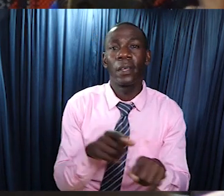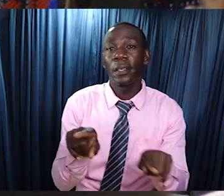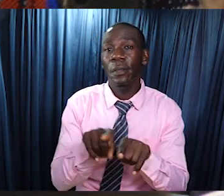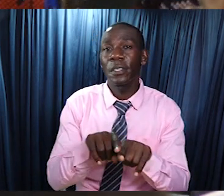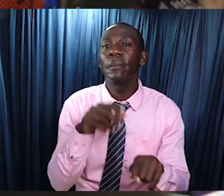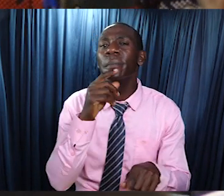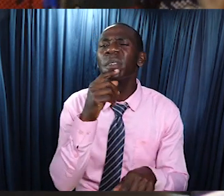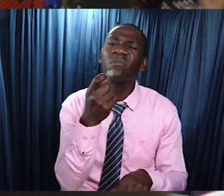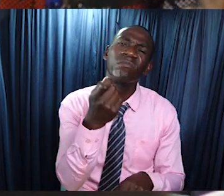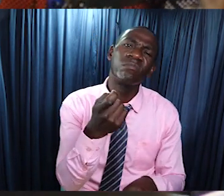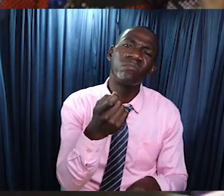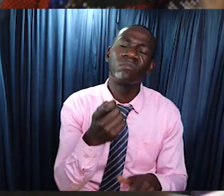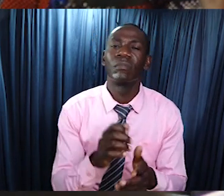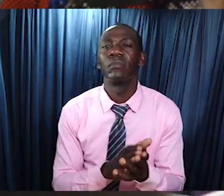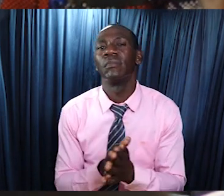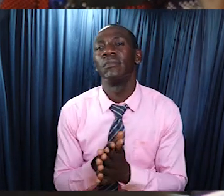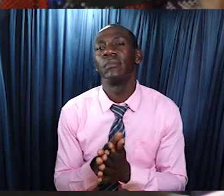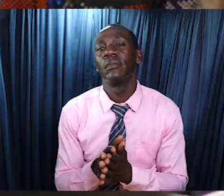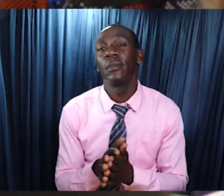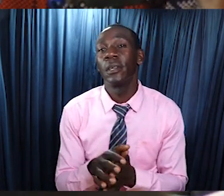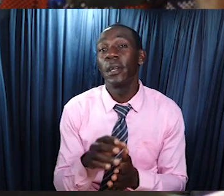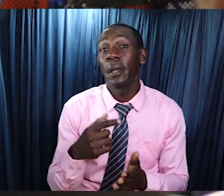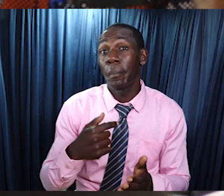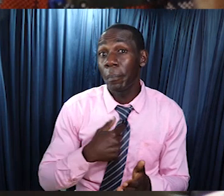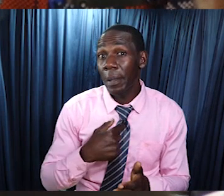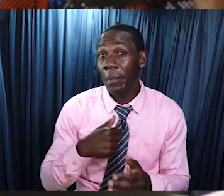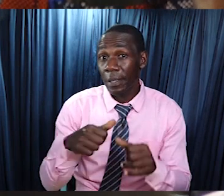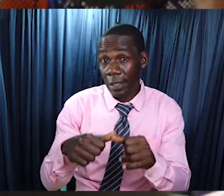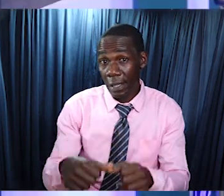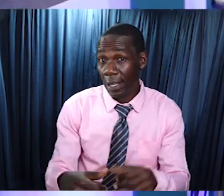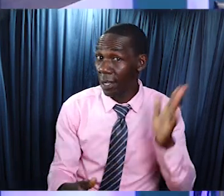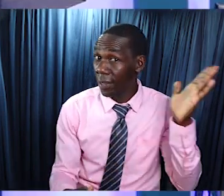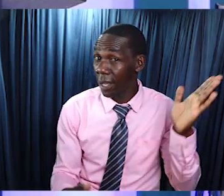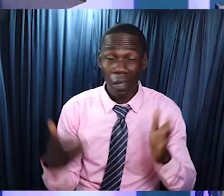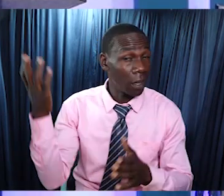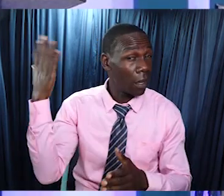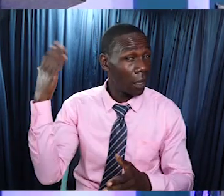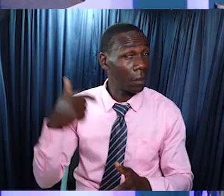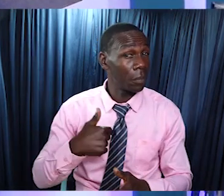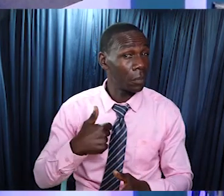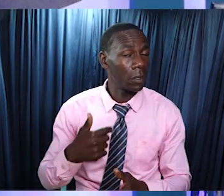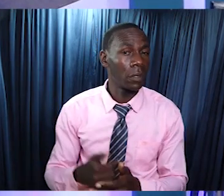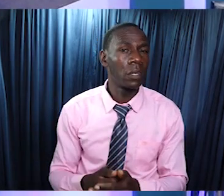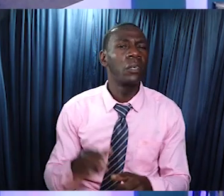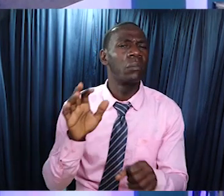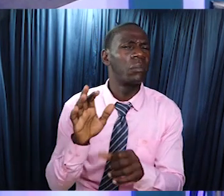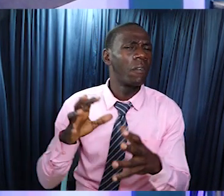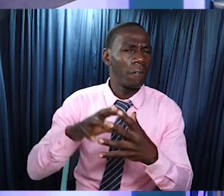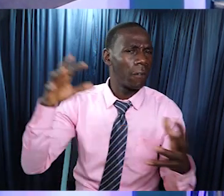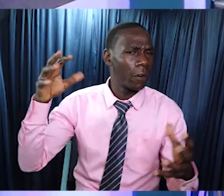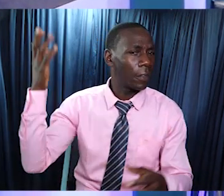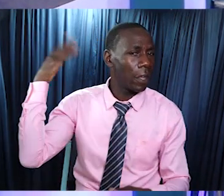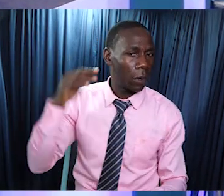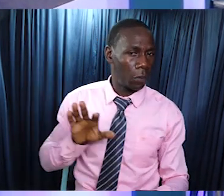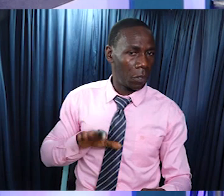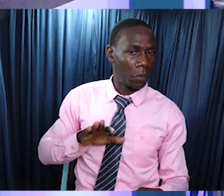walikuwa wachache. Men were very few. Na mimi ndio nilikuwa naishi hapo sasa. And I was living in the same town. Tele. Full of